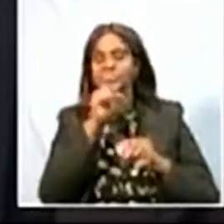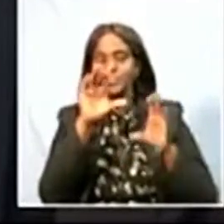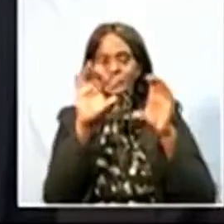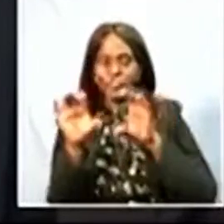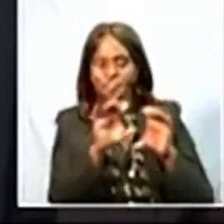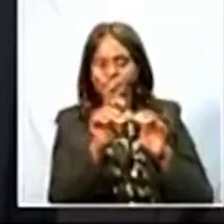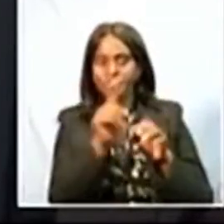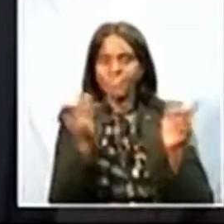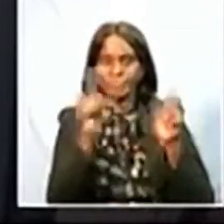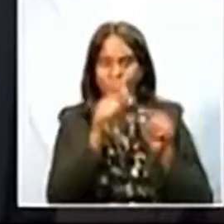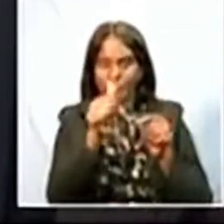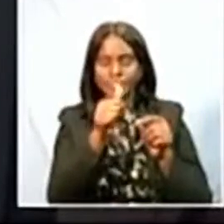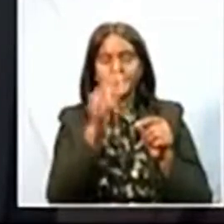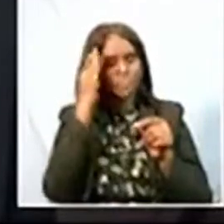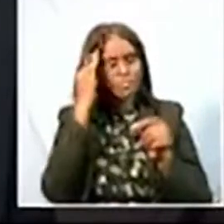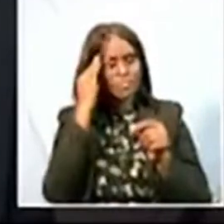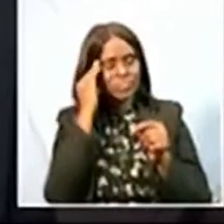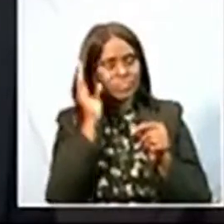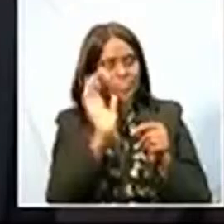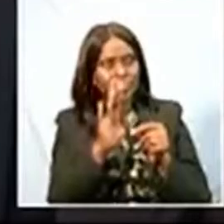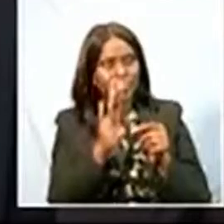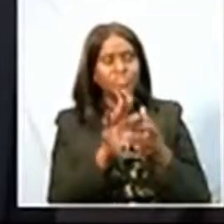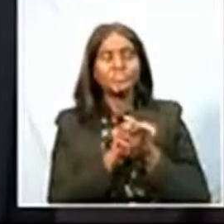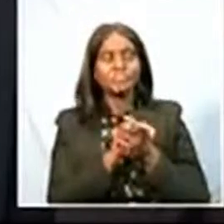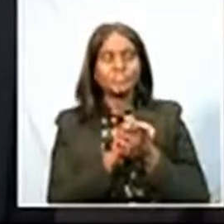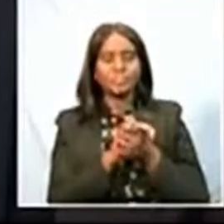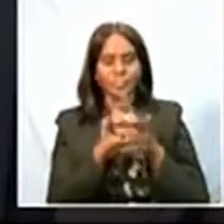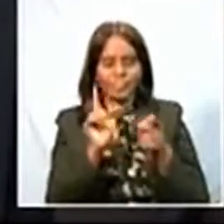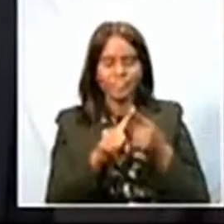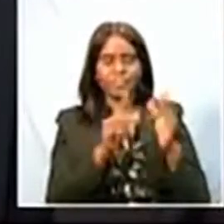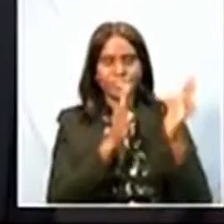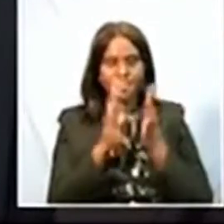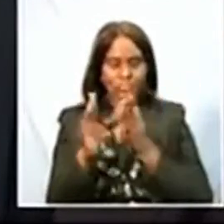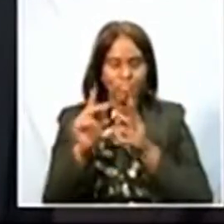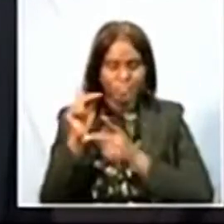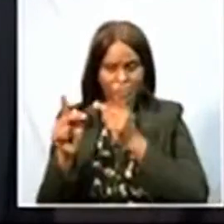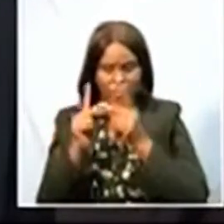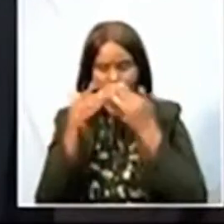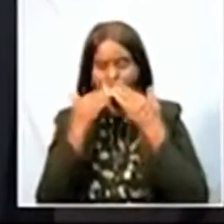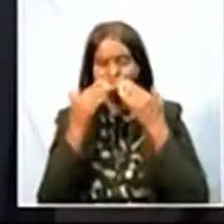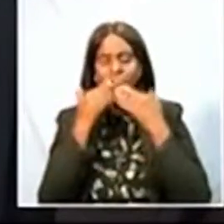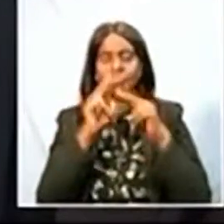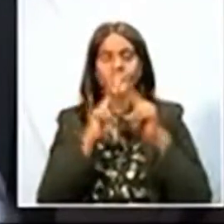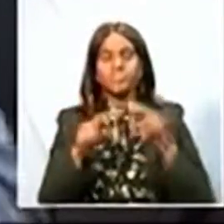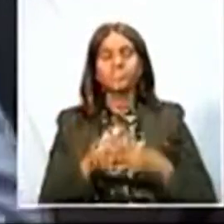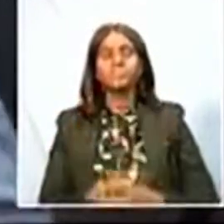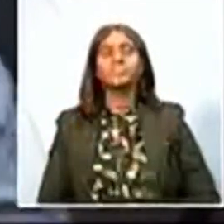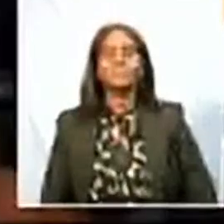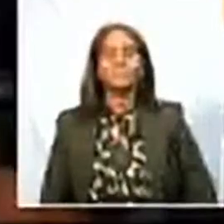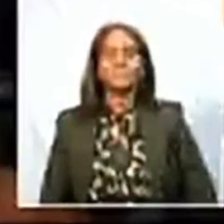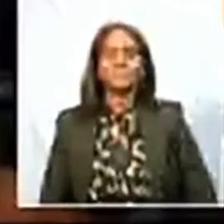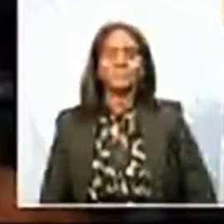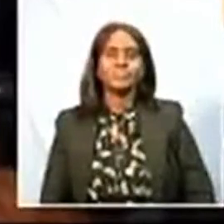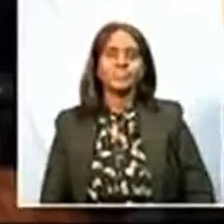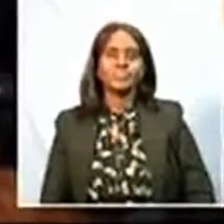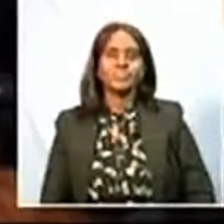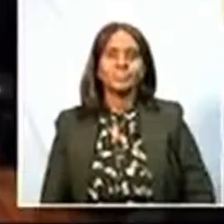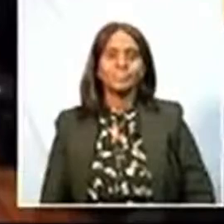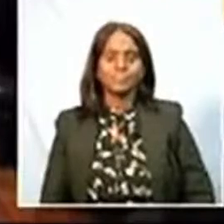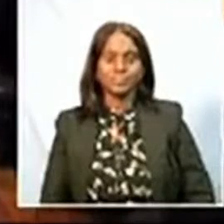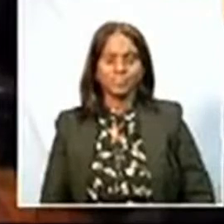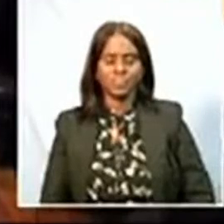that when you are privy to the laid down procedures? Thank you, Chair. You have nailed it.